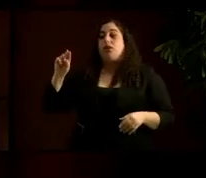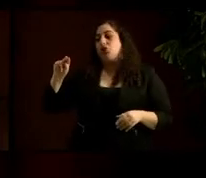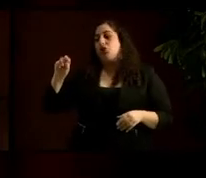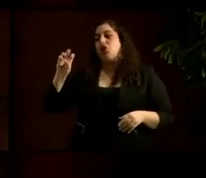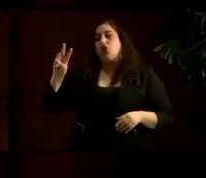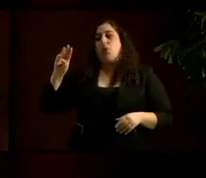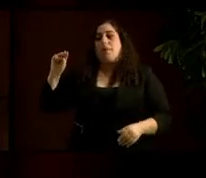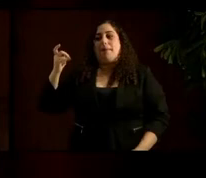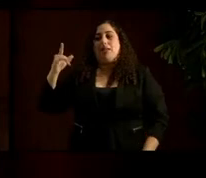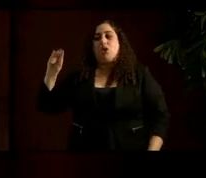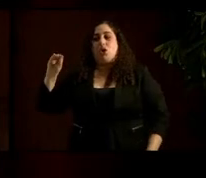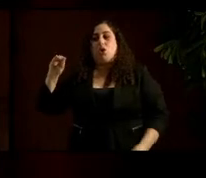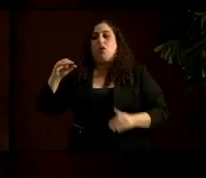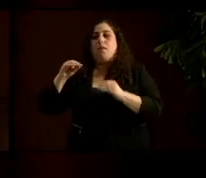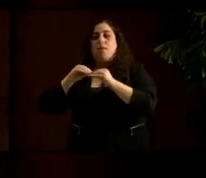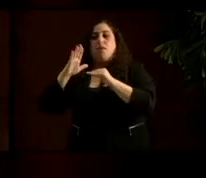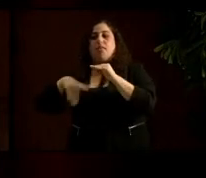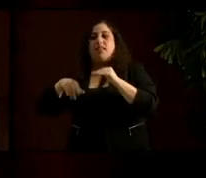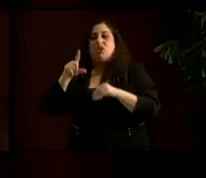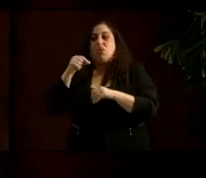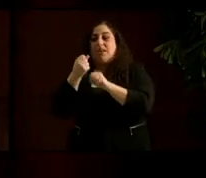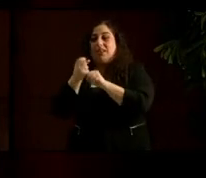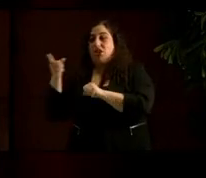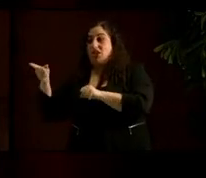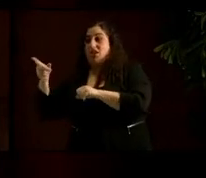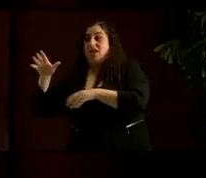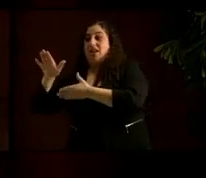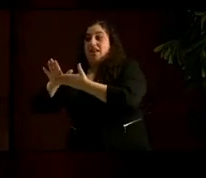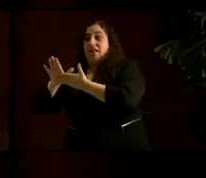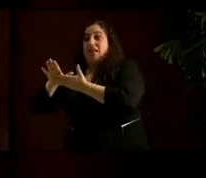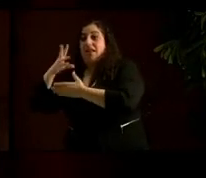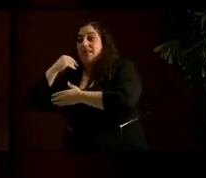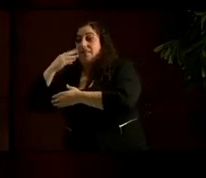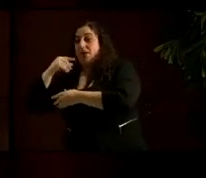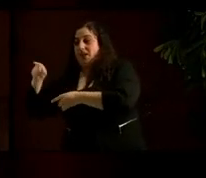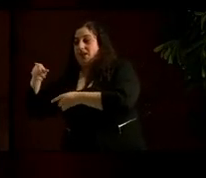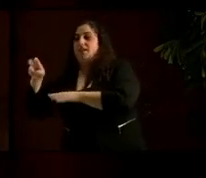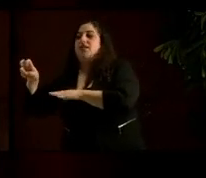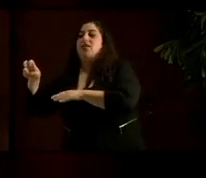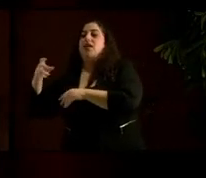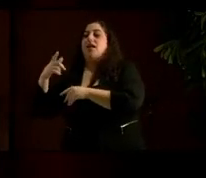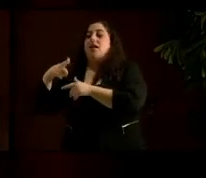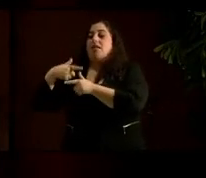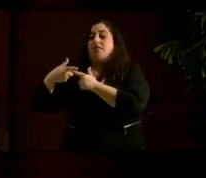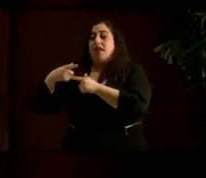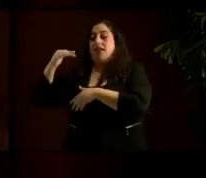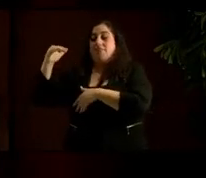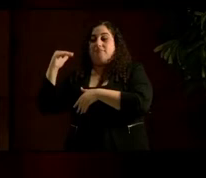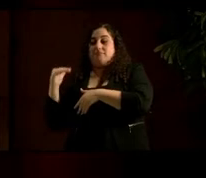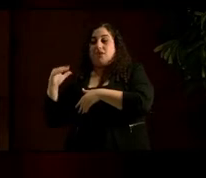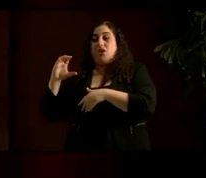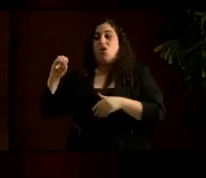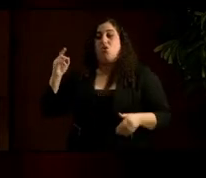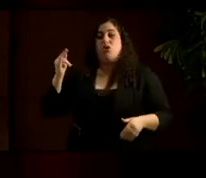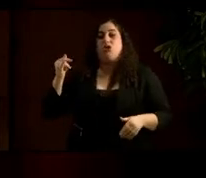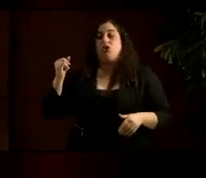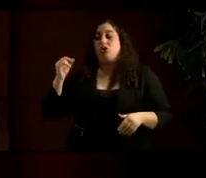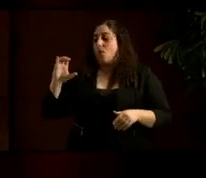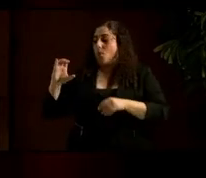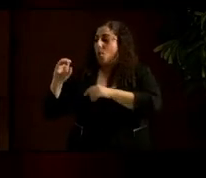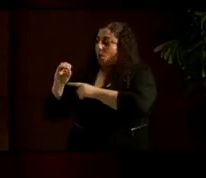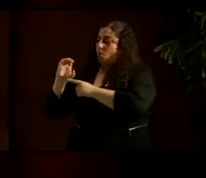academic leadership experience. Charlotte Ochiki is Vice President of Programs, Planning and Development for the Education, Instruction,